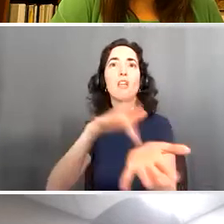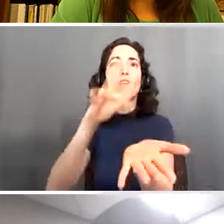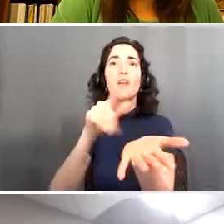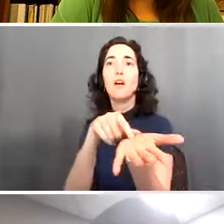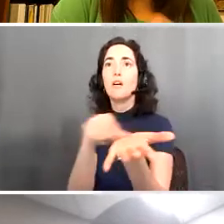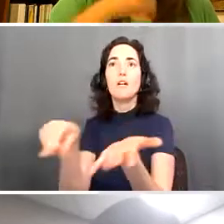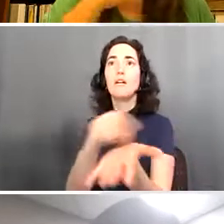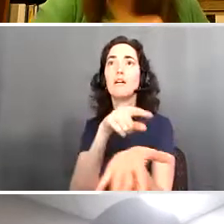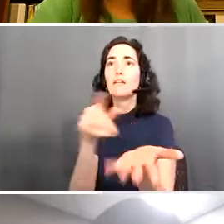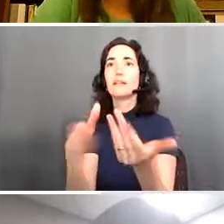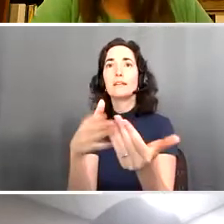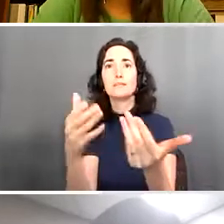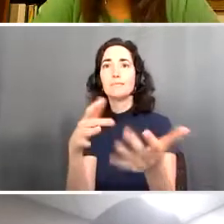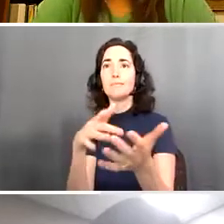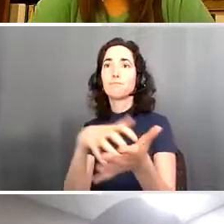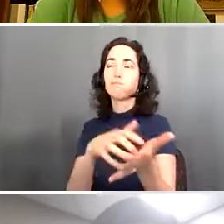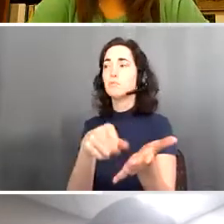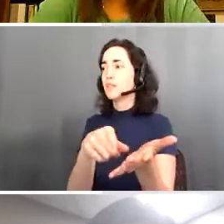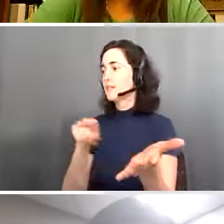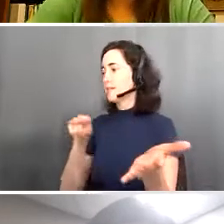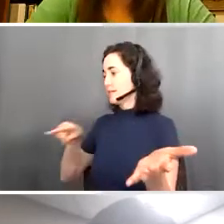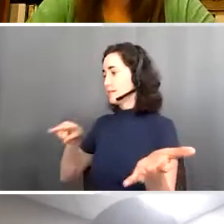some of those answers, but I think those are important.